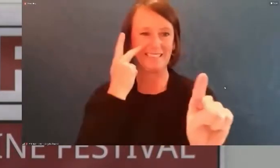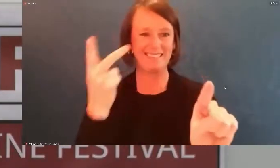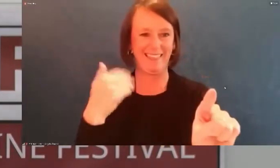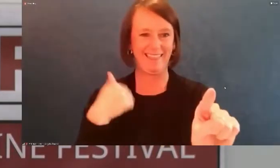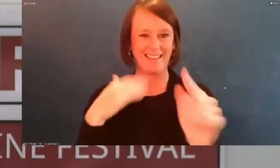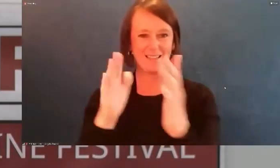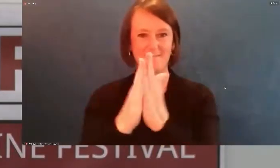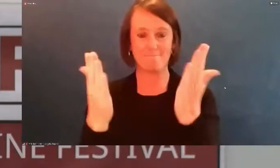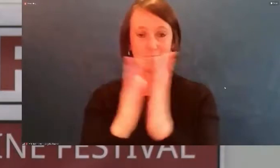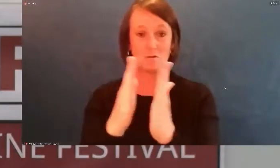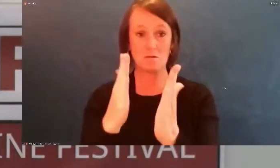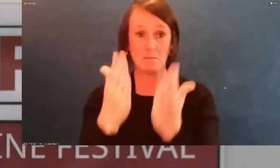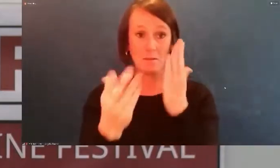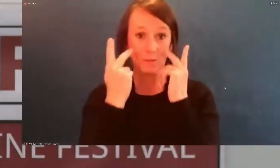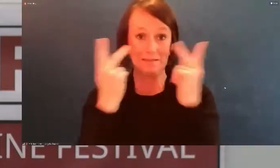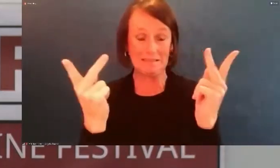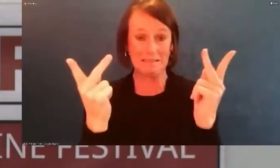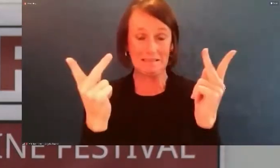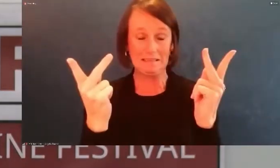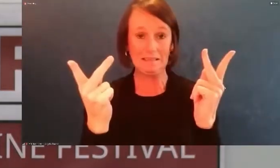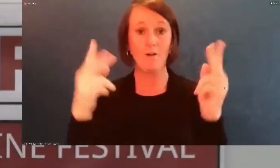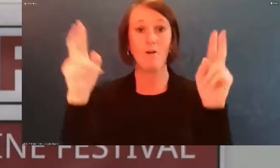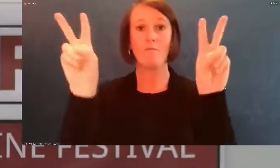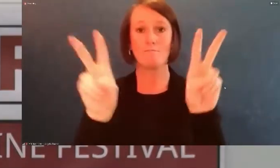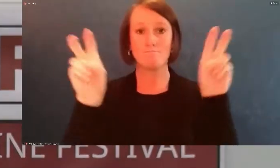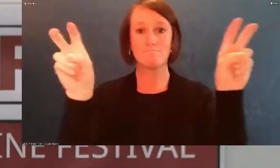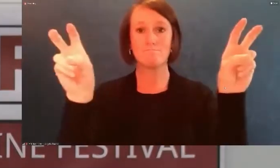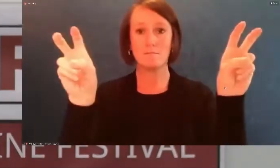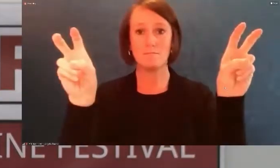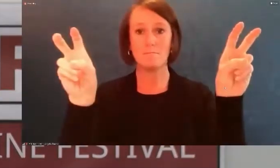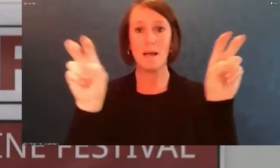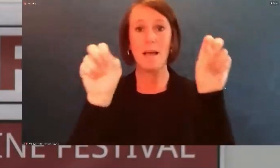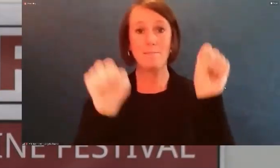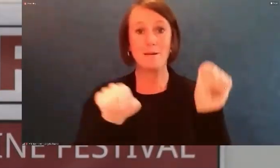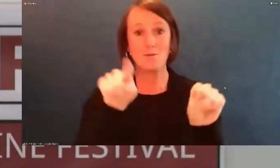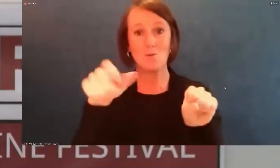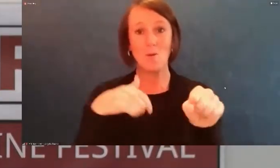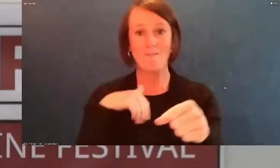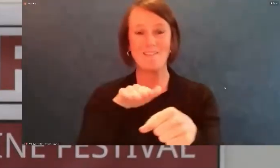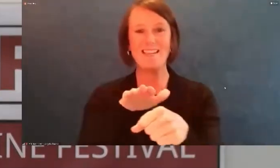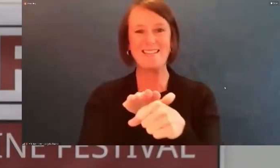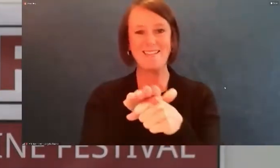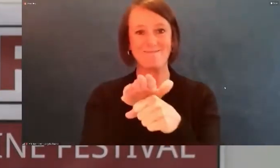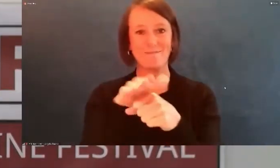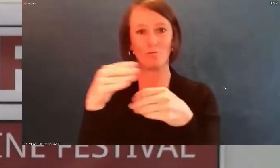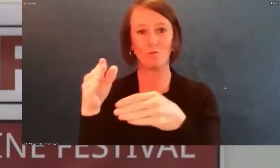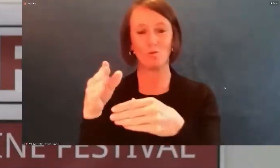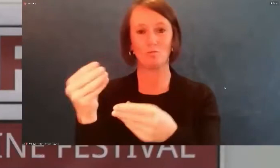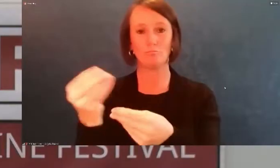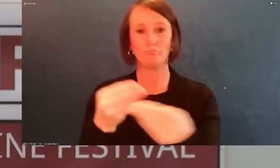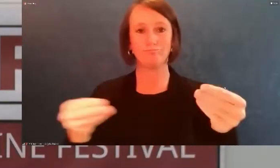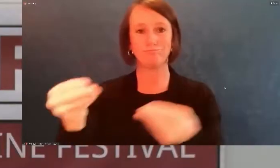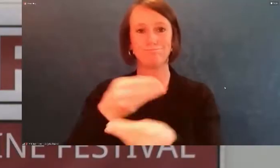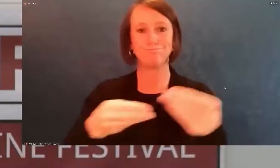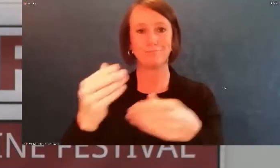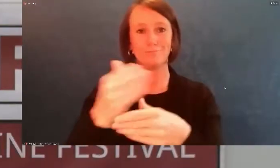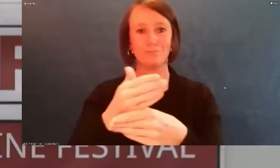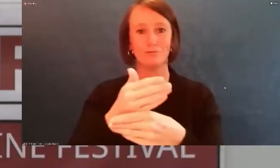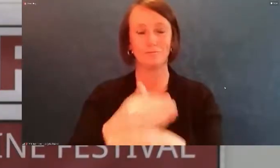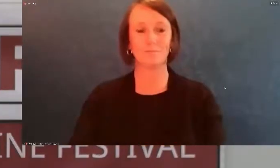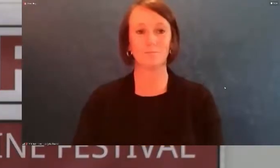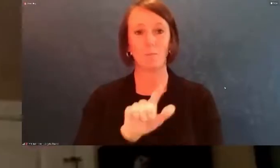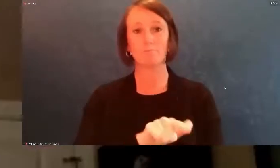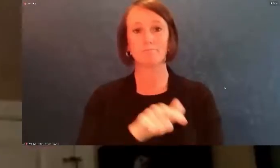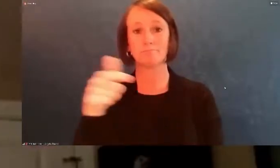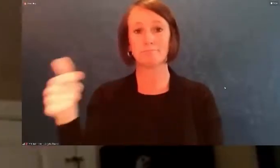have enough to share. So with that, I will hand it over. Yeah, hey. With that, I'll hand it over to you,